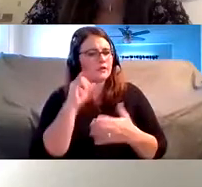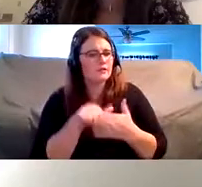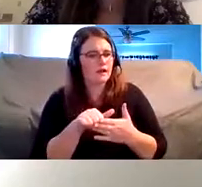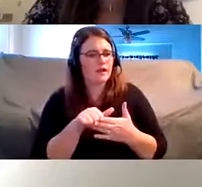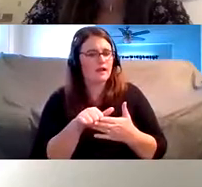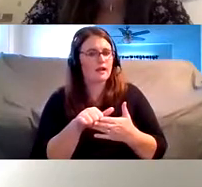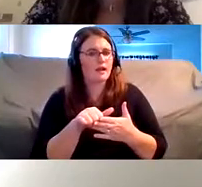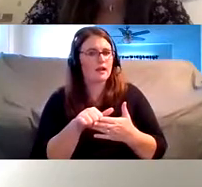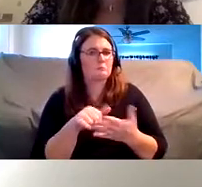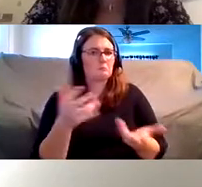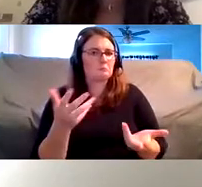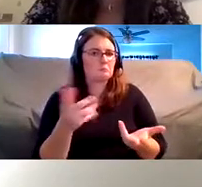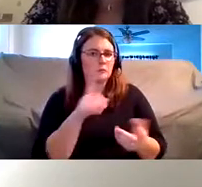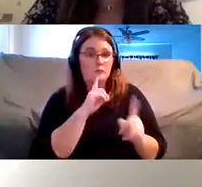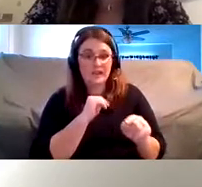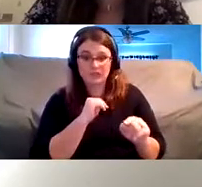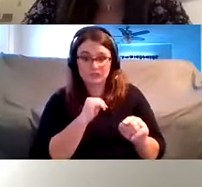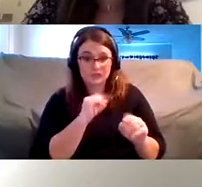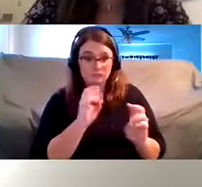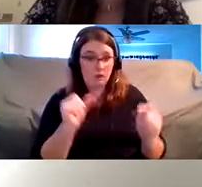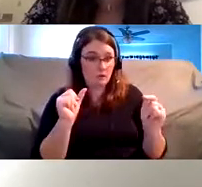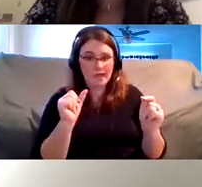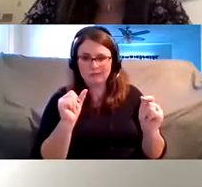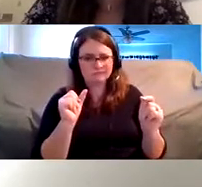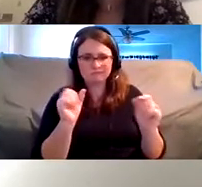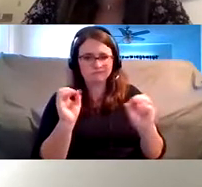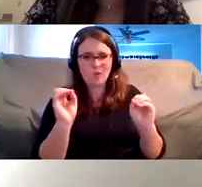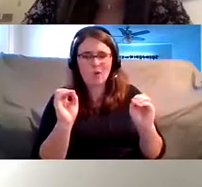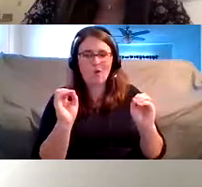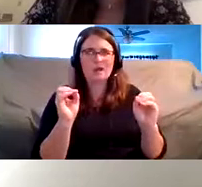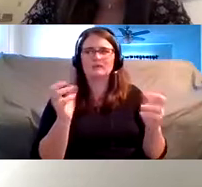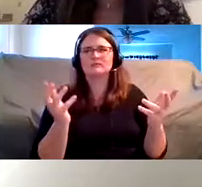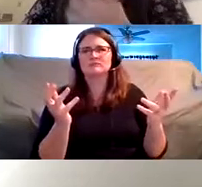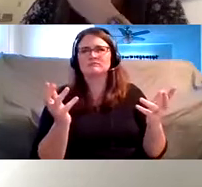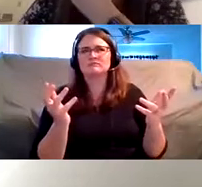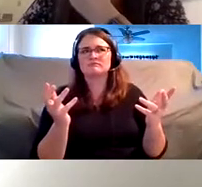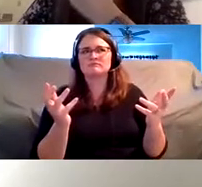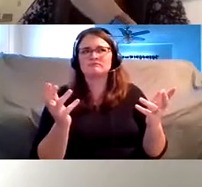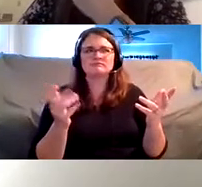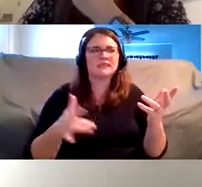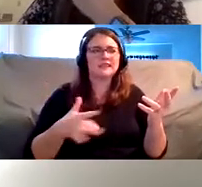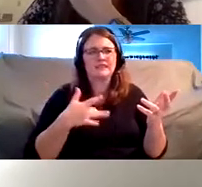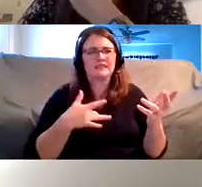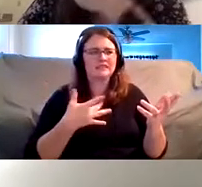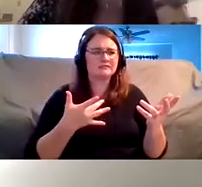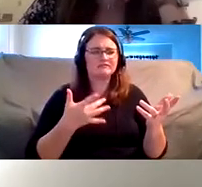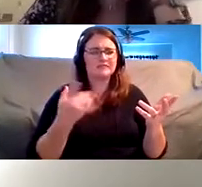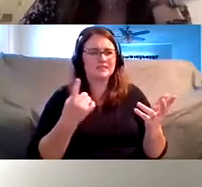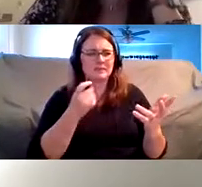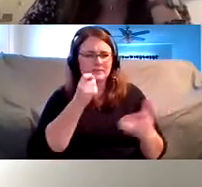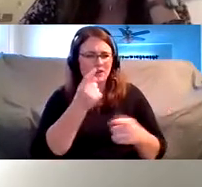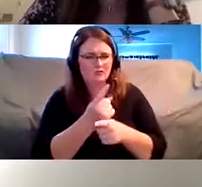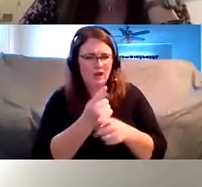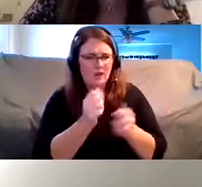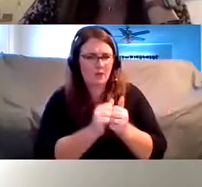didn't have a reaction right away. And I had this feeling like something's not right on how she